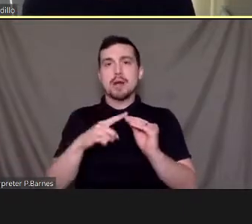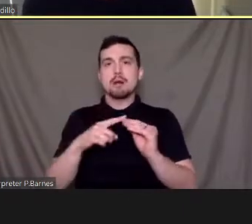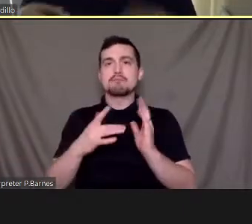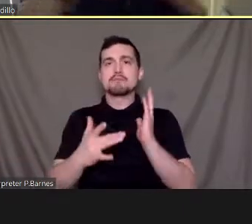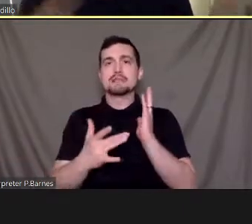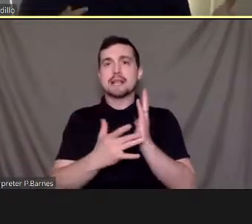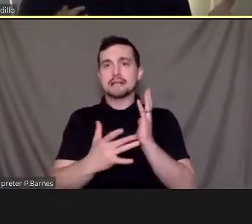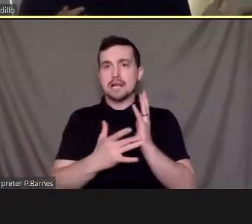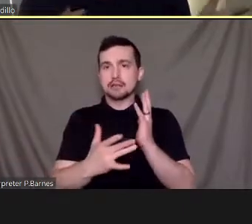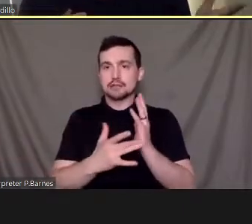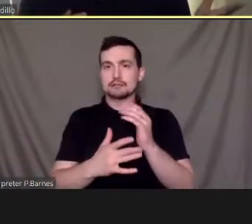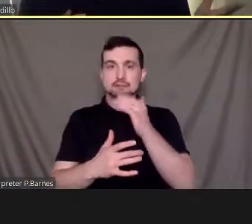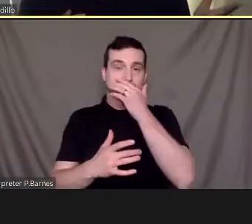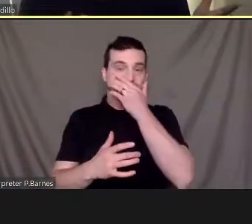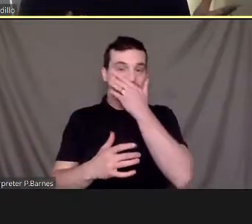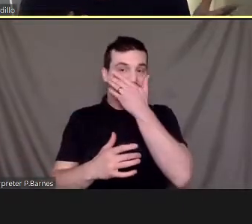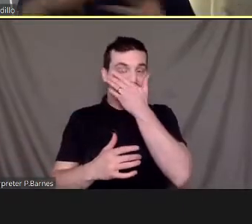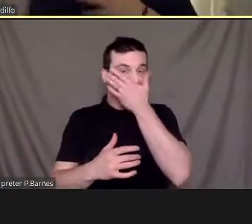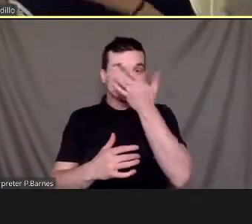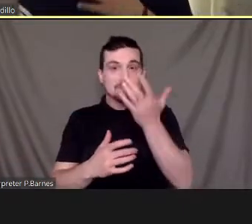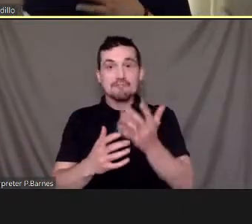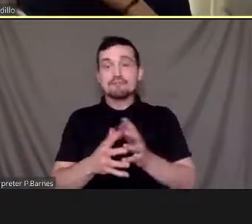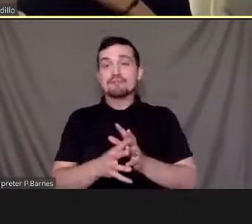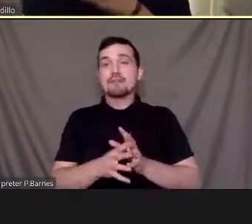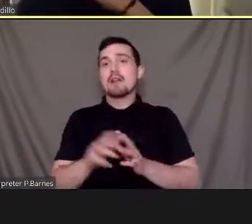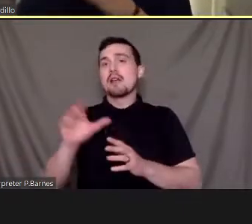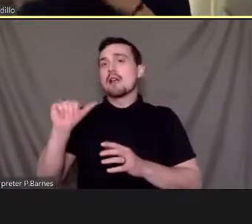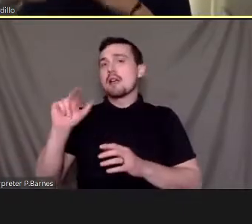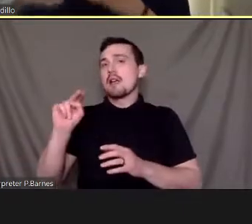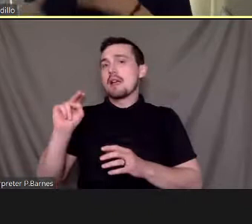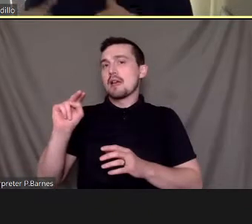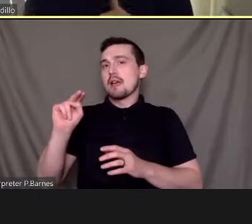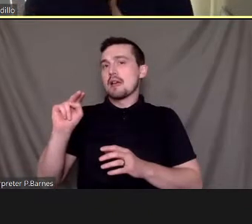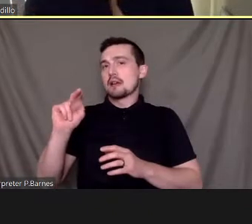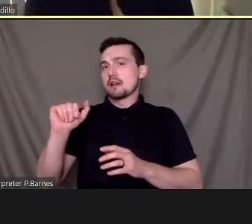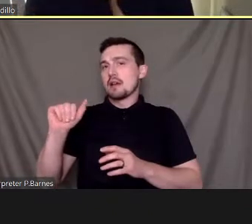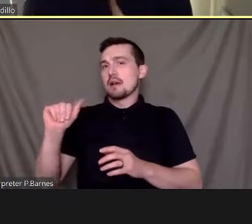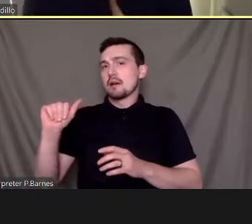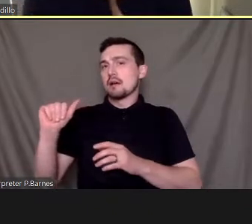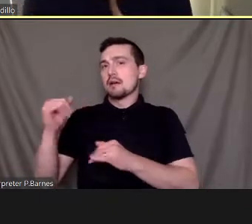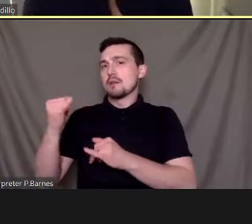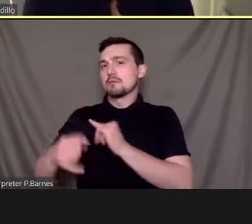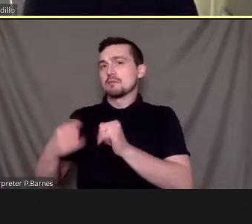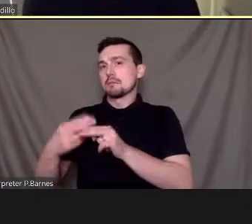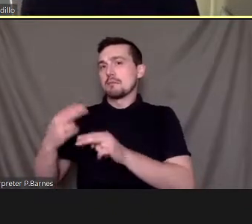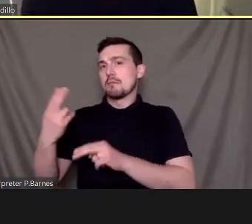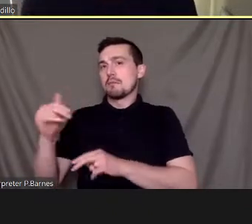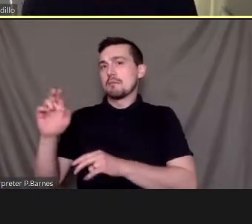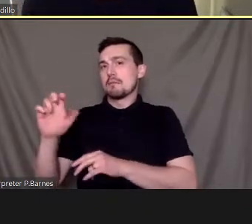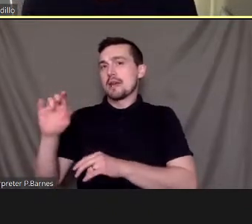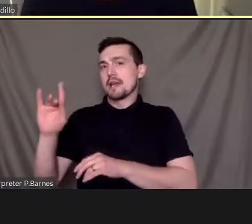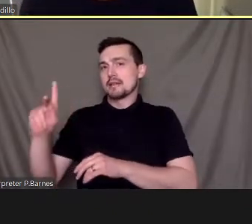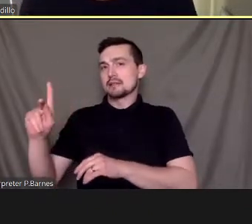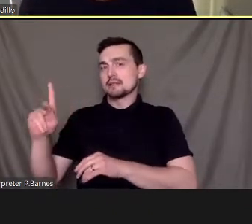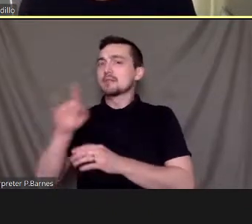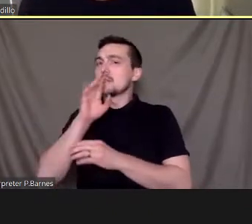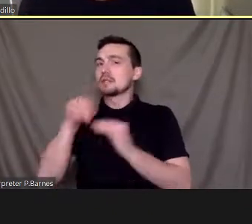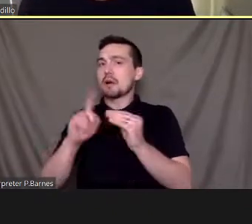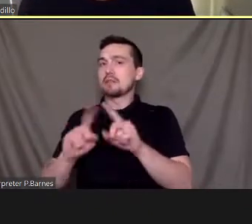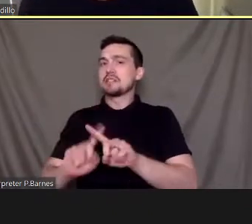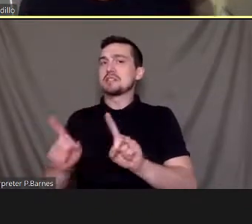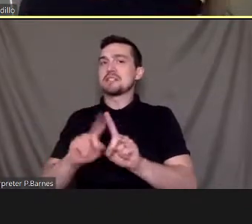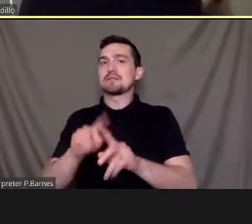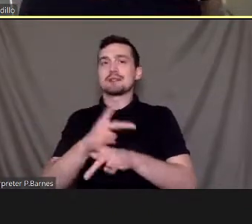technology, Adam Banks talks about this when he talks about the different forms of access. And then at the